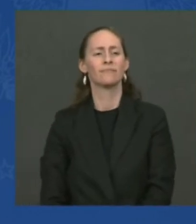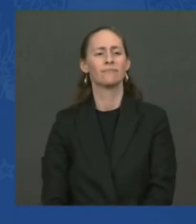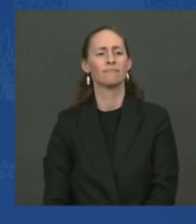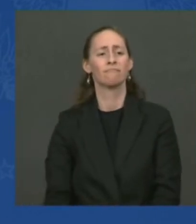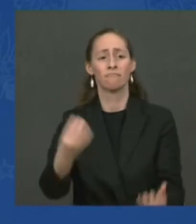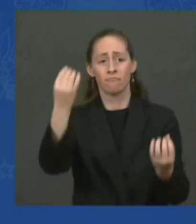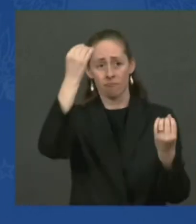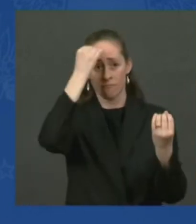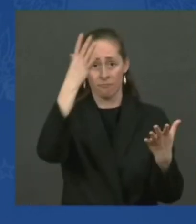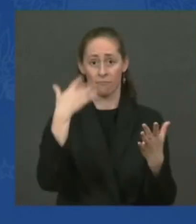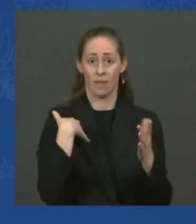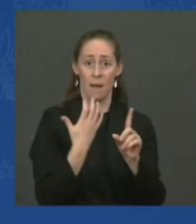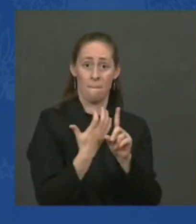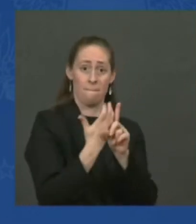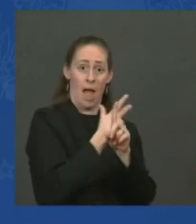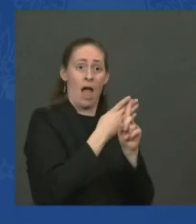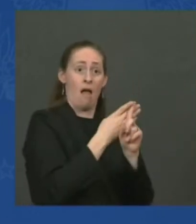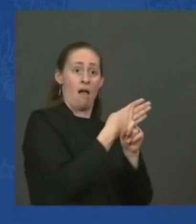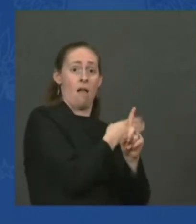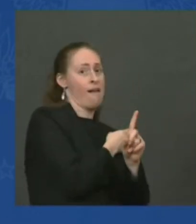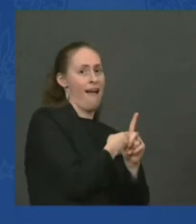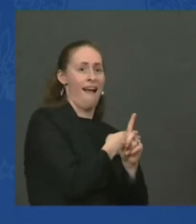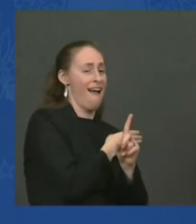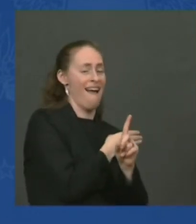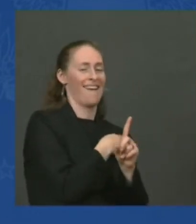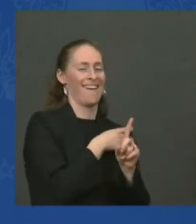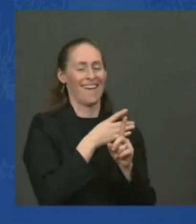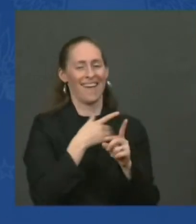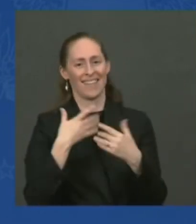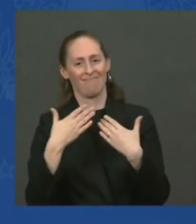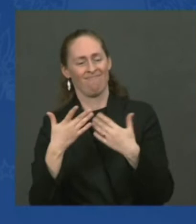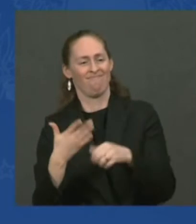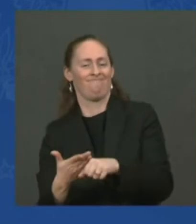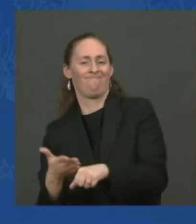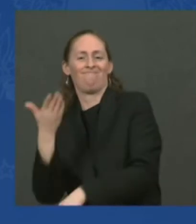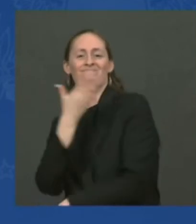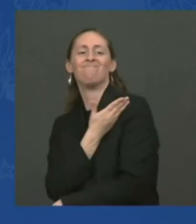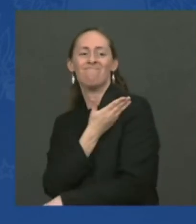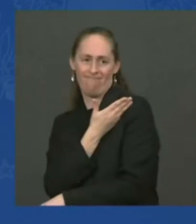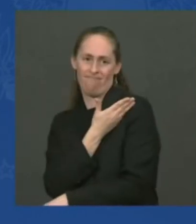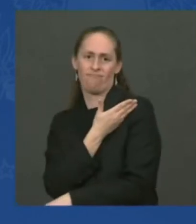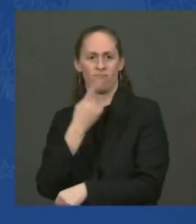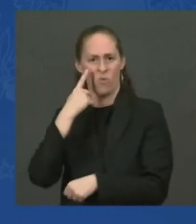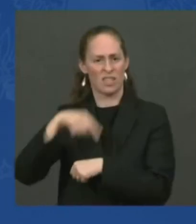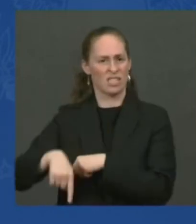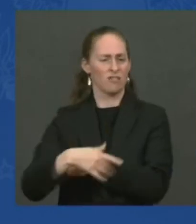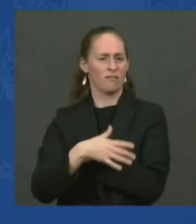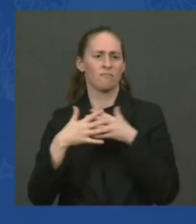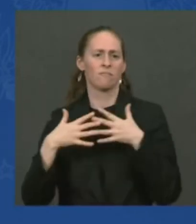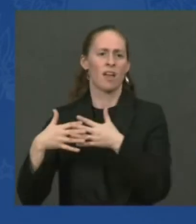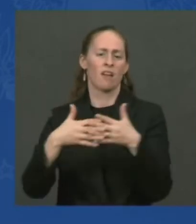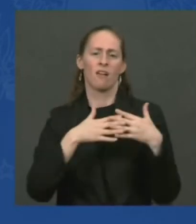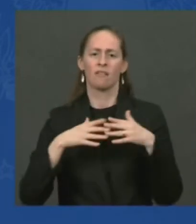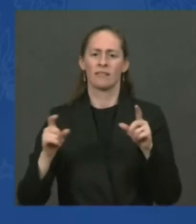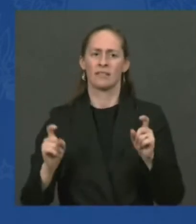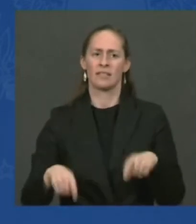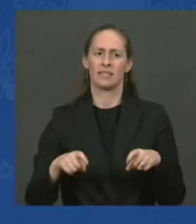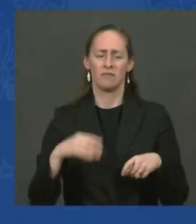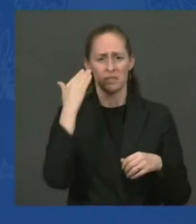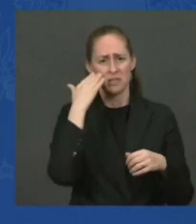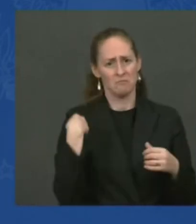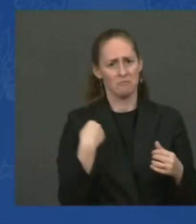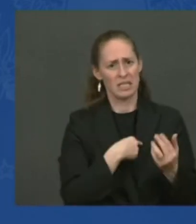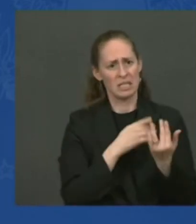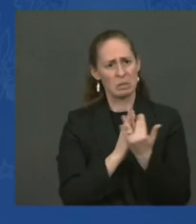literally had to build back better. You couldn't build back. We're the only country that's always come out of great crises stronger than we went in.